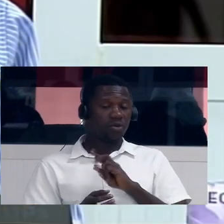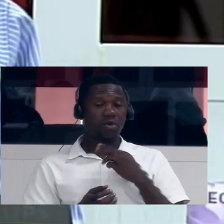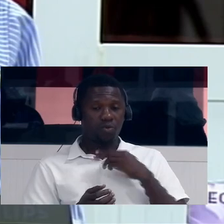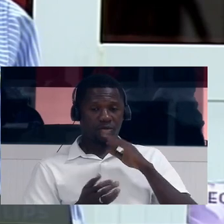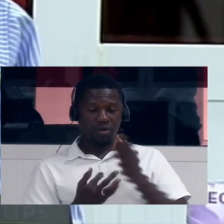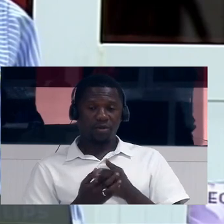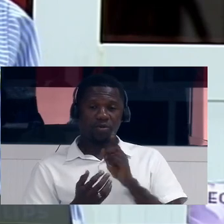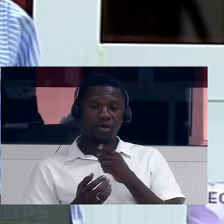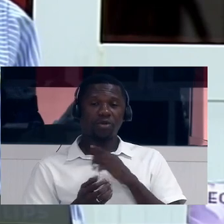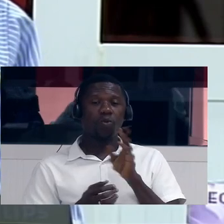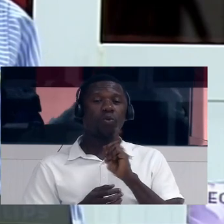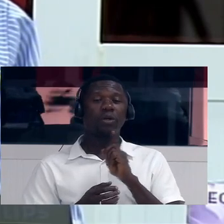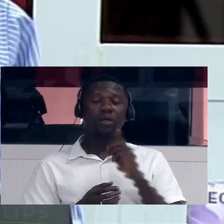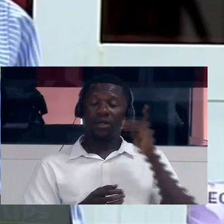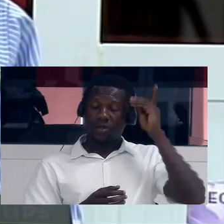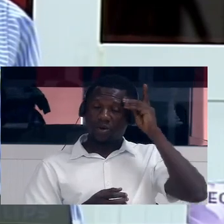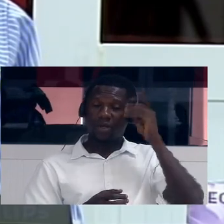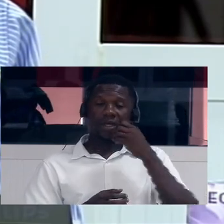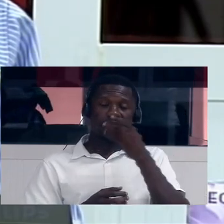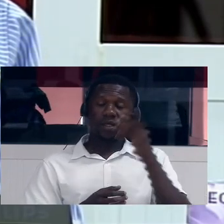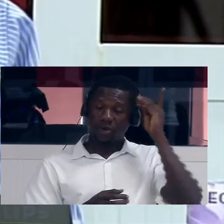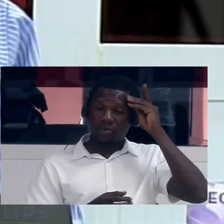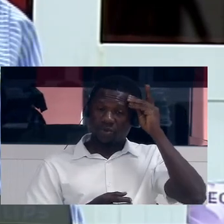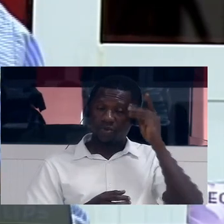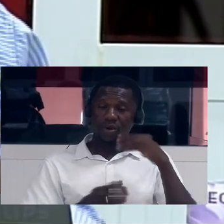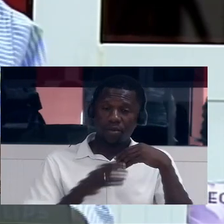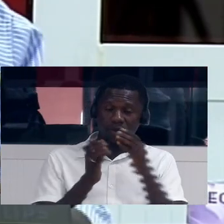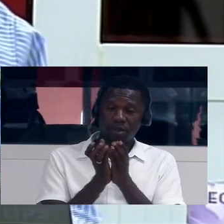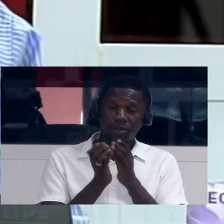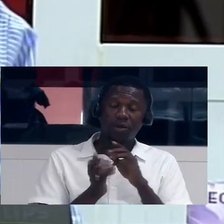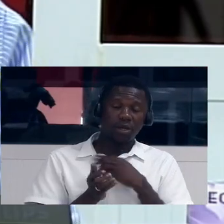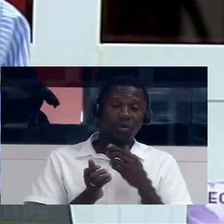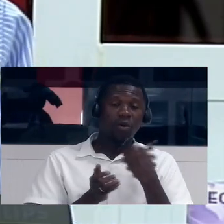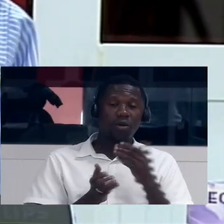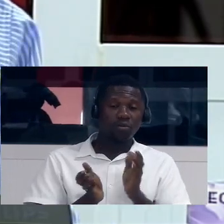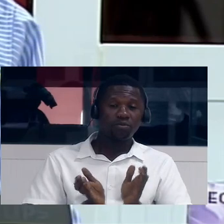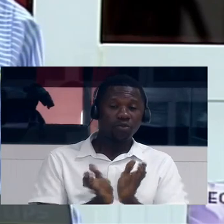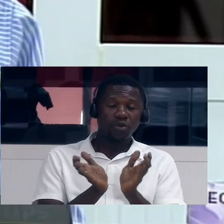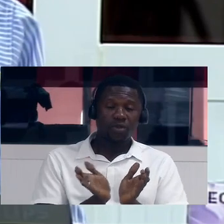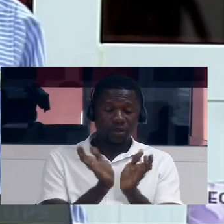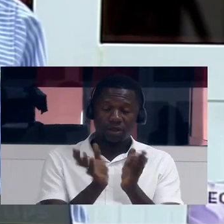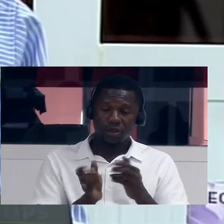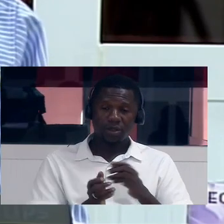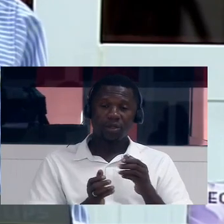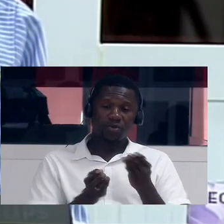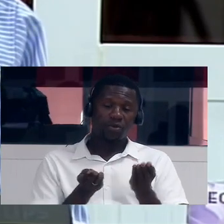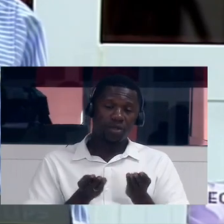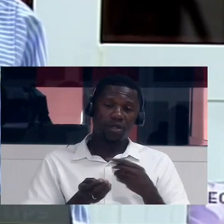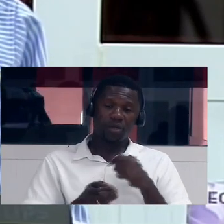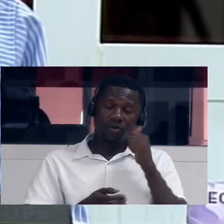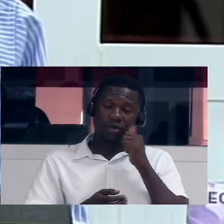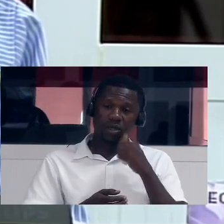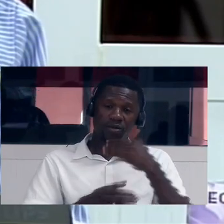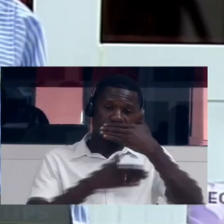that opposition politicians were the ones pushing the students and using them as front. And